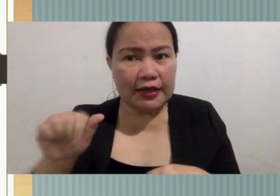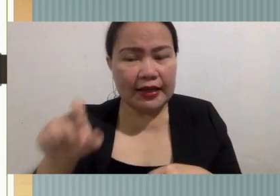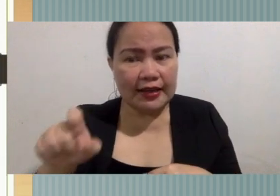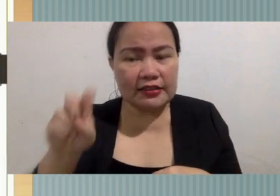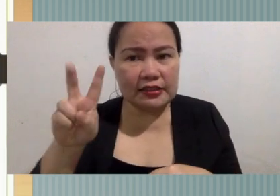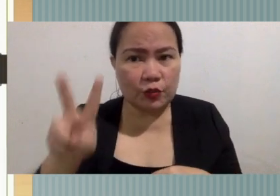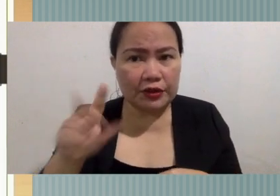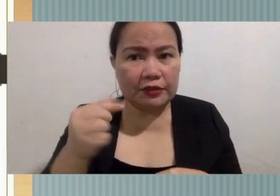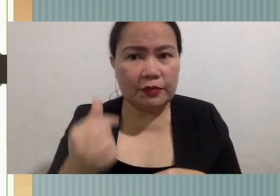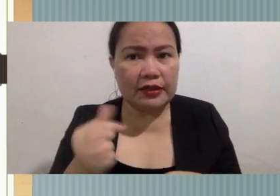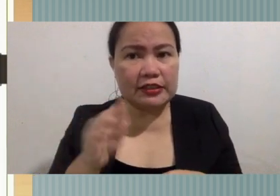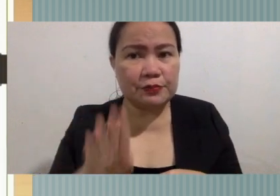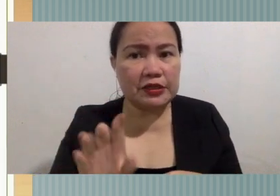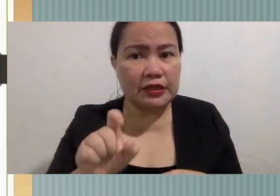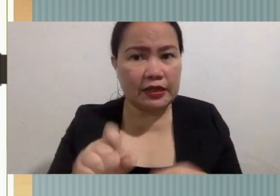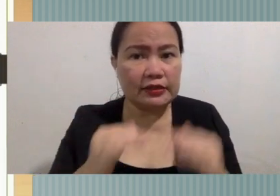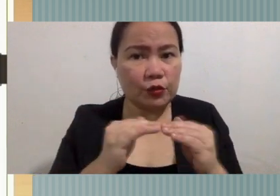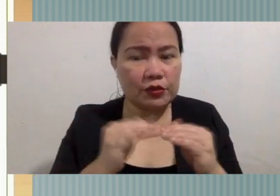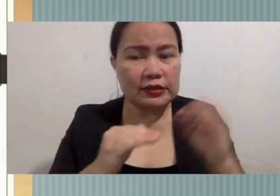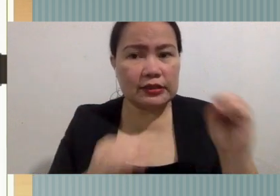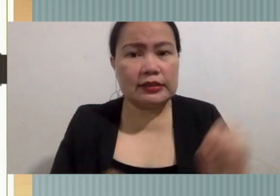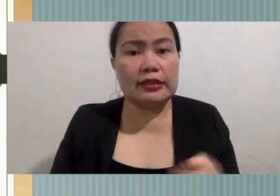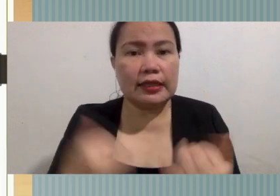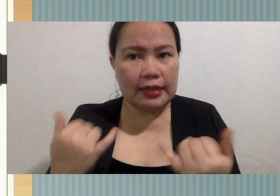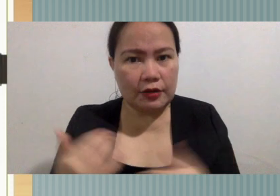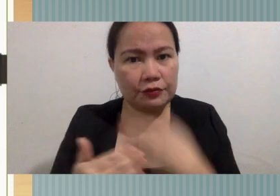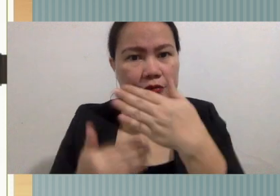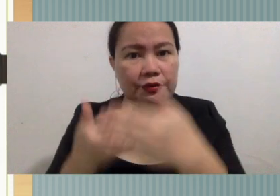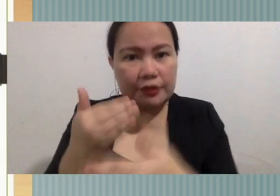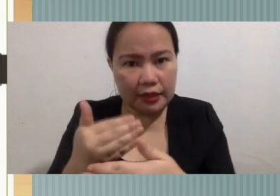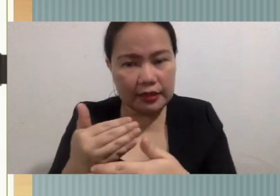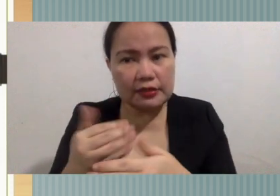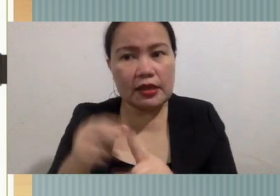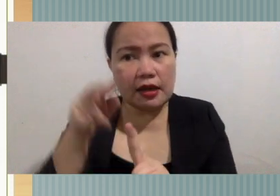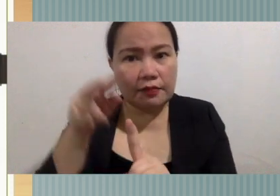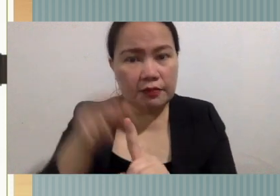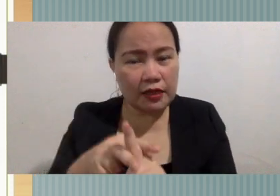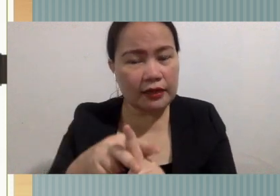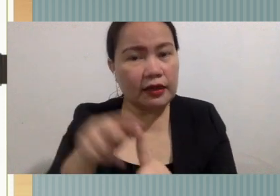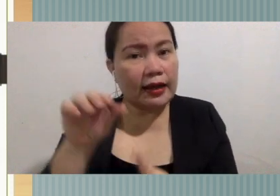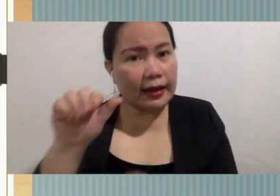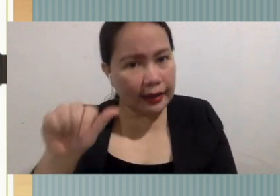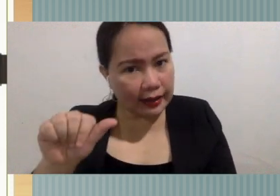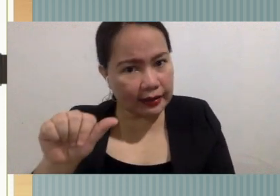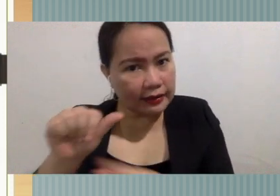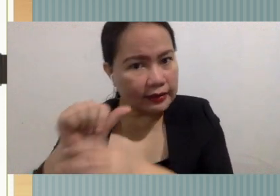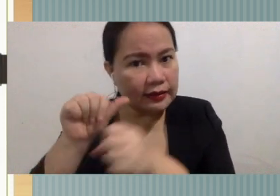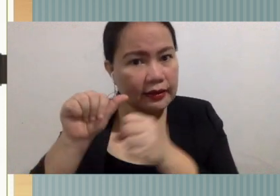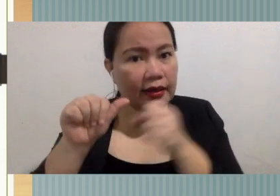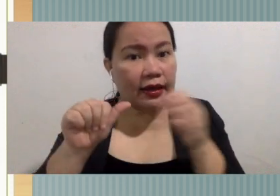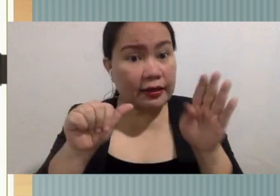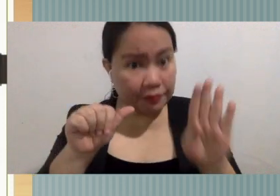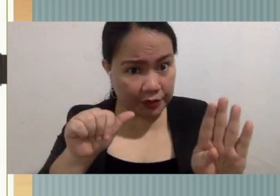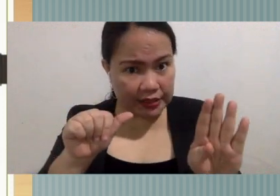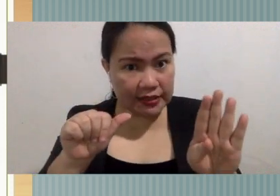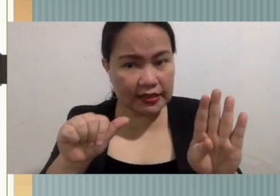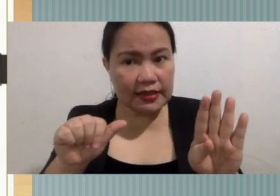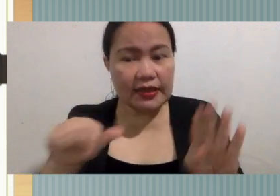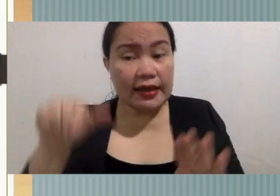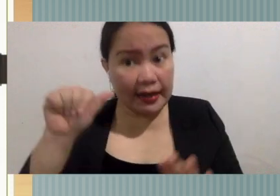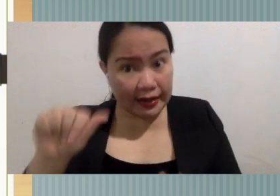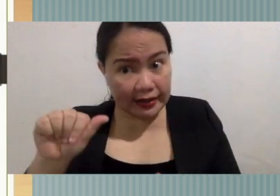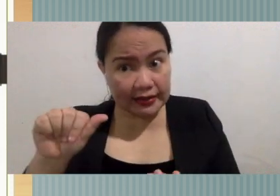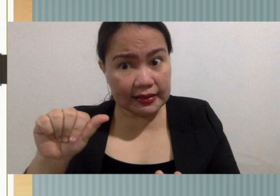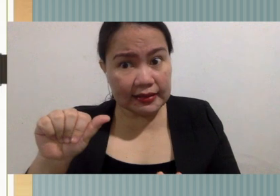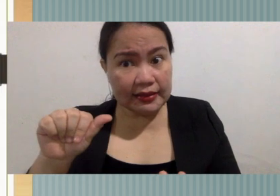bx is equal to 0. Apply natin tong equation na to. So, ano yung value ng b natin dyan? So, that